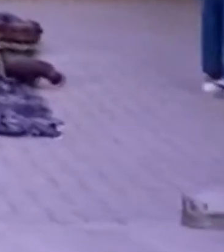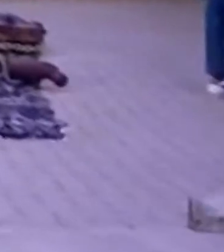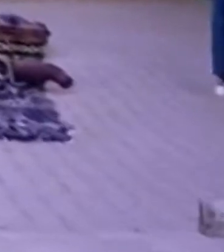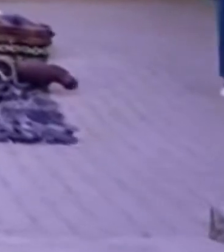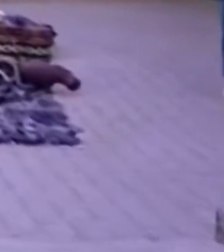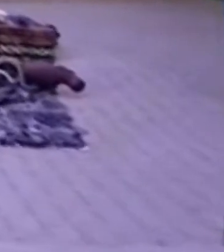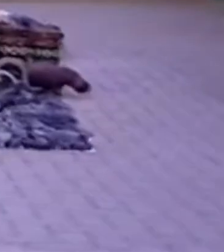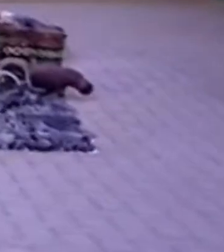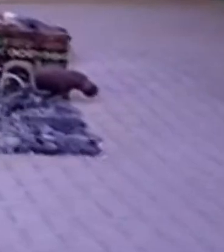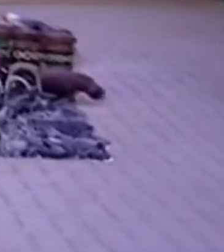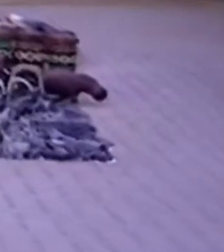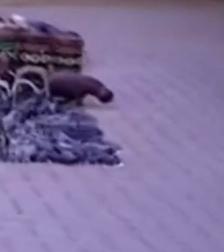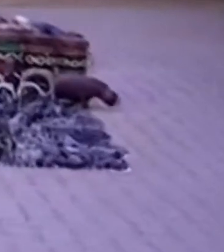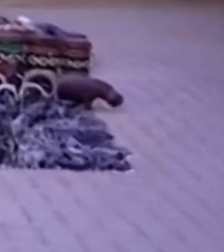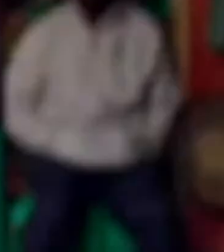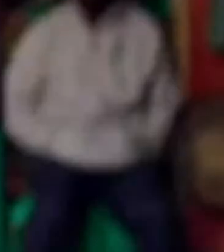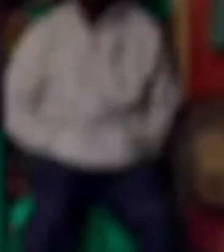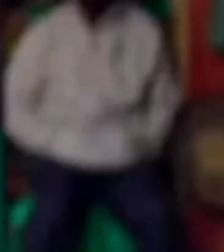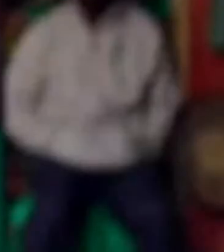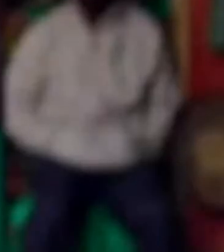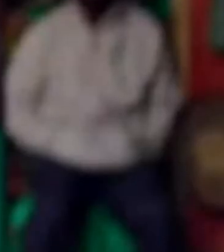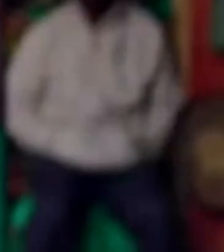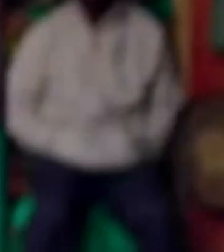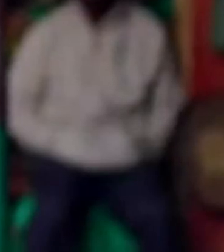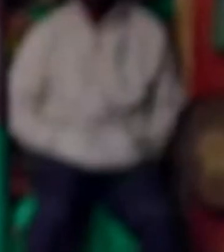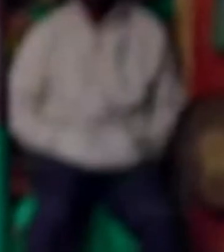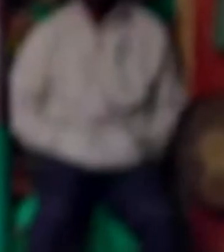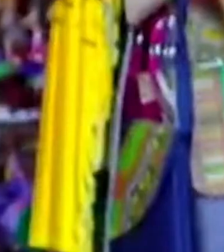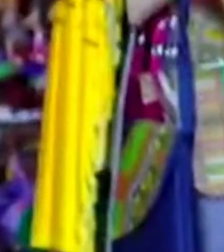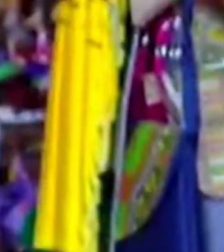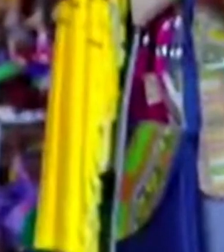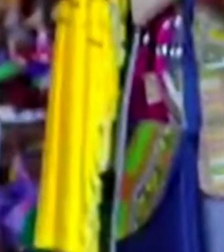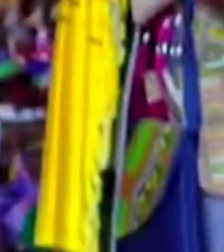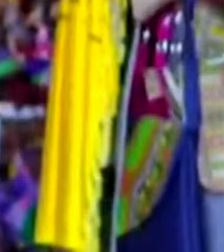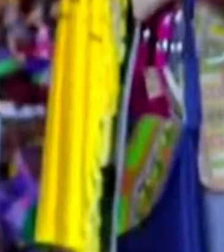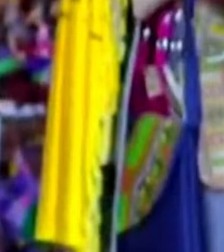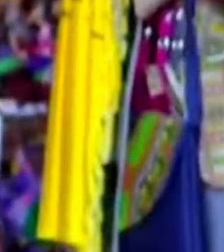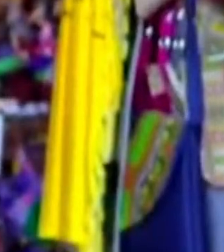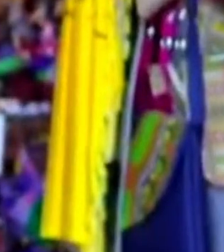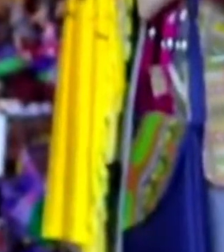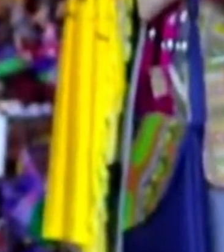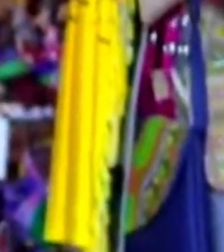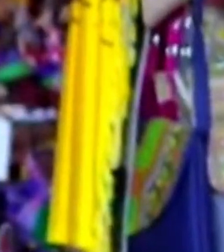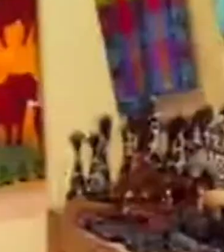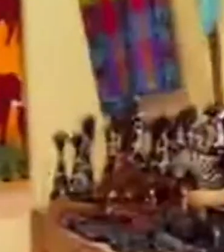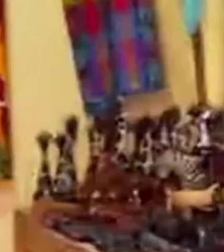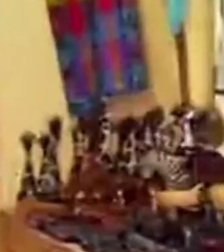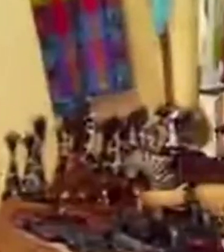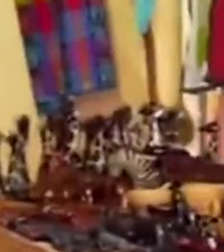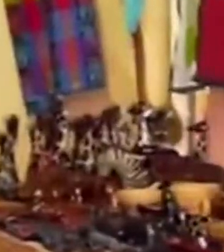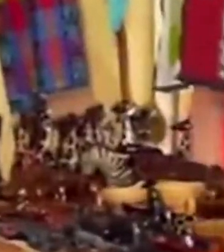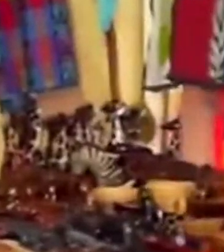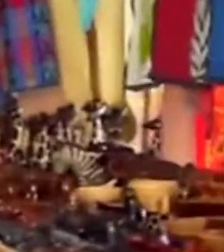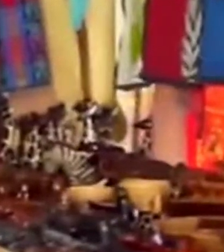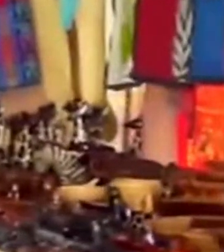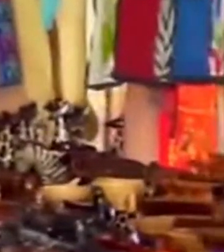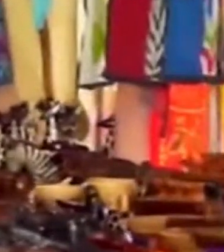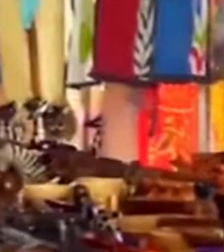Be sure to acquire a piece of exceptional Zambian craftsmanship and artistry to remind you of your stay.